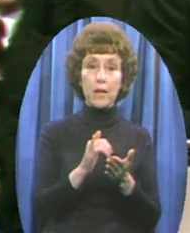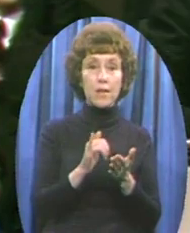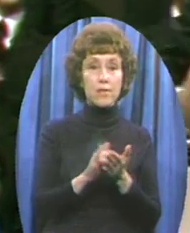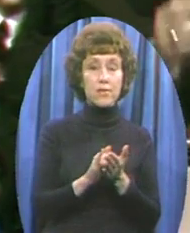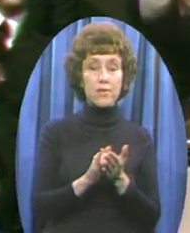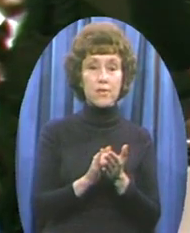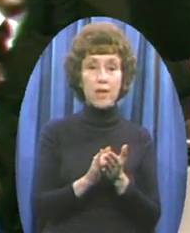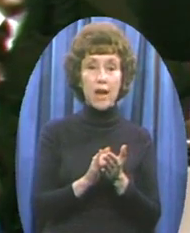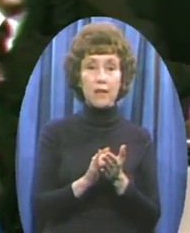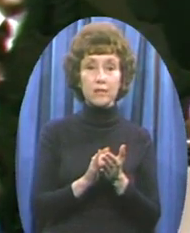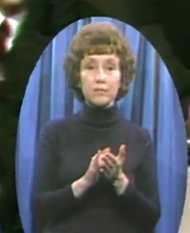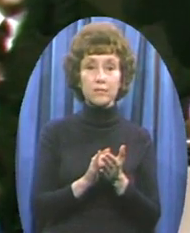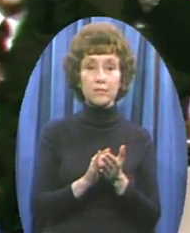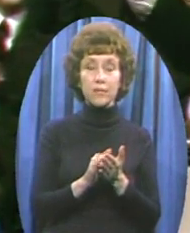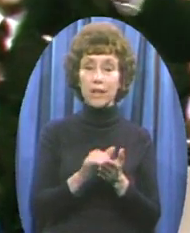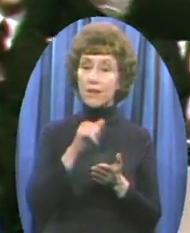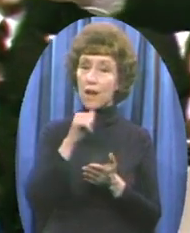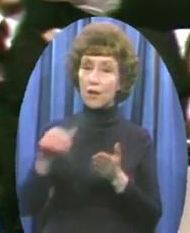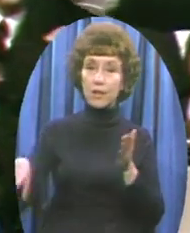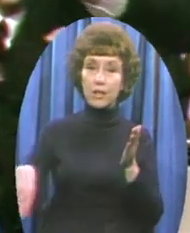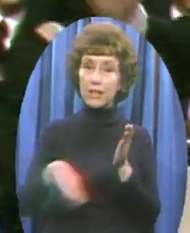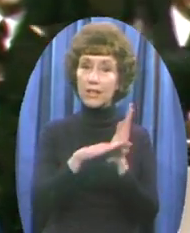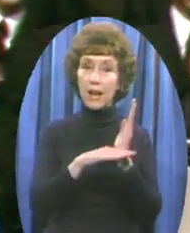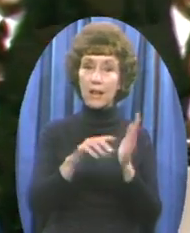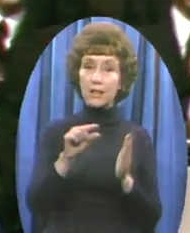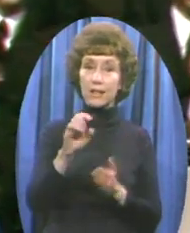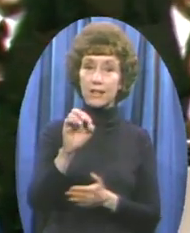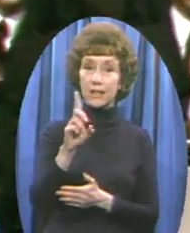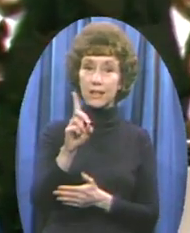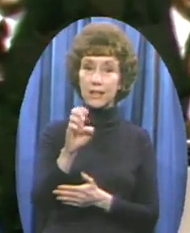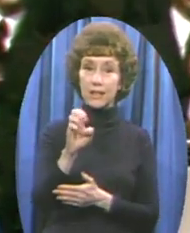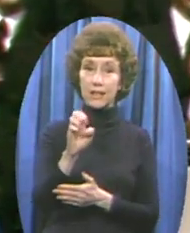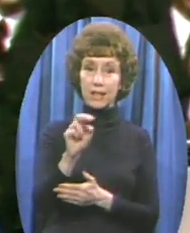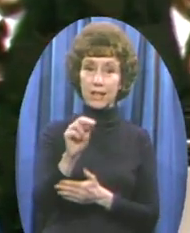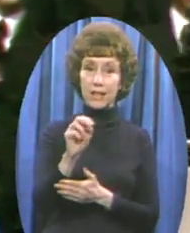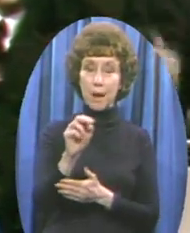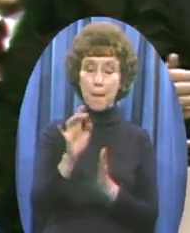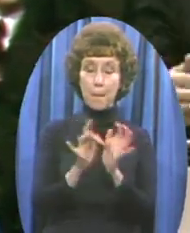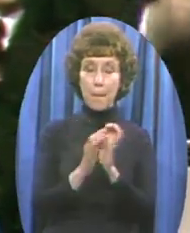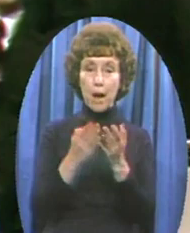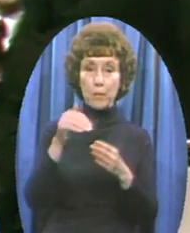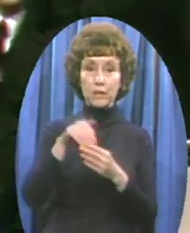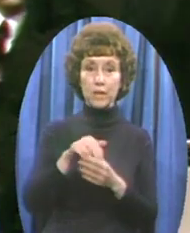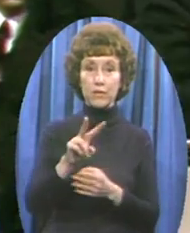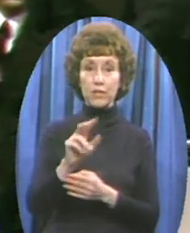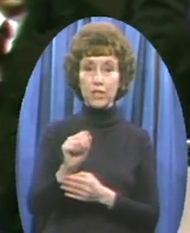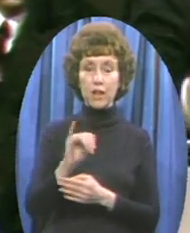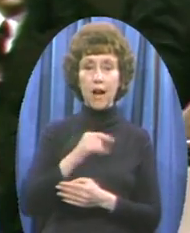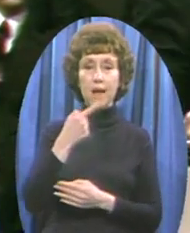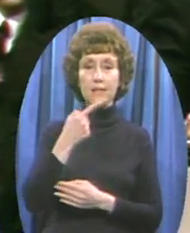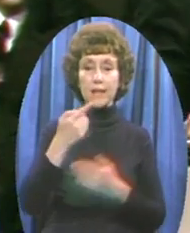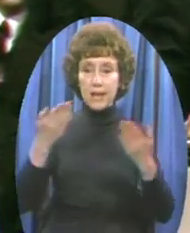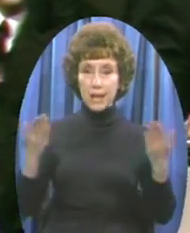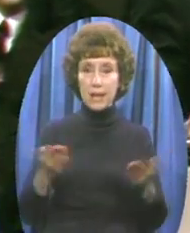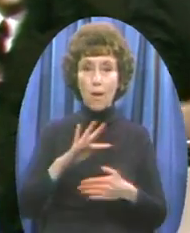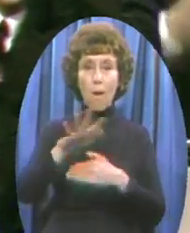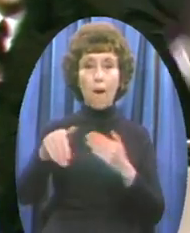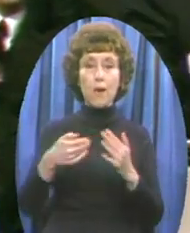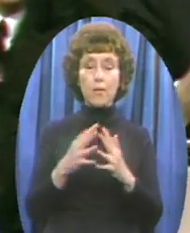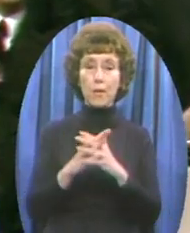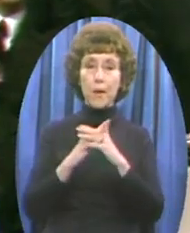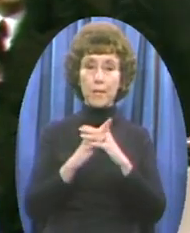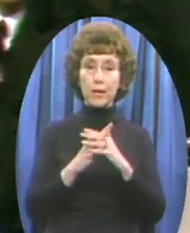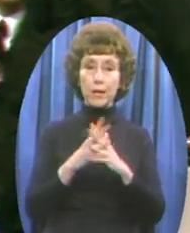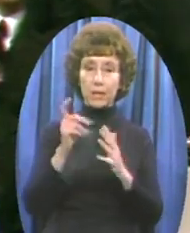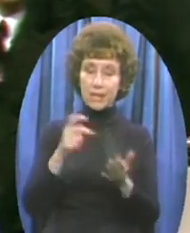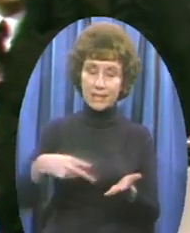And I want to say to you that all over this nation, we need to stand up for religious freedom, the right